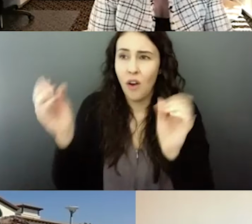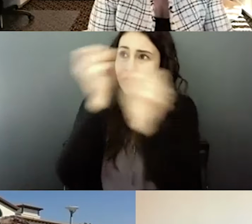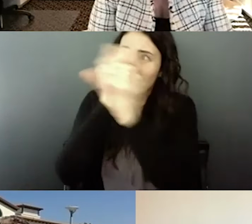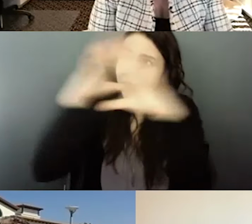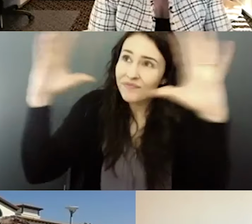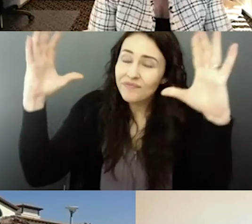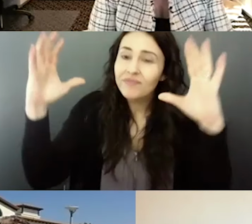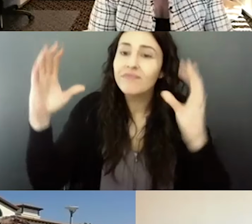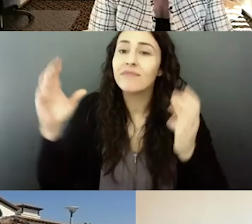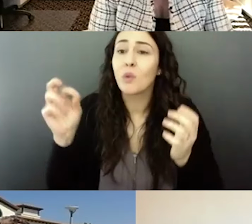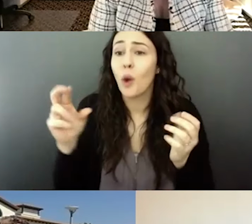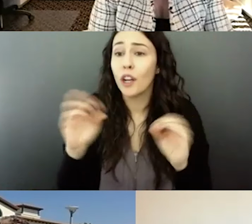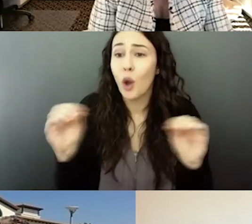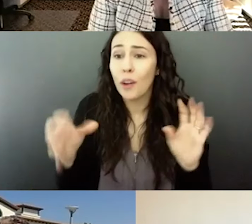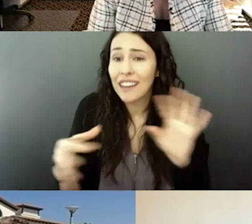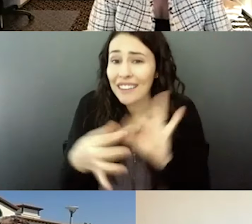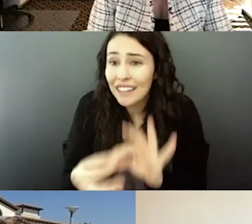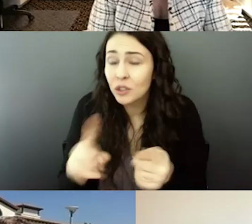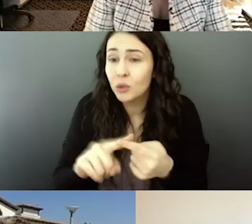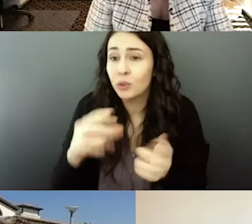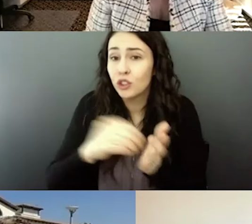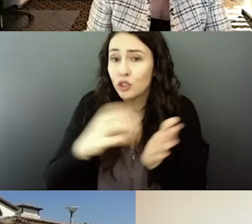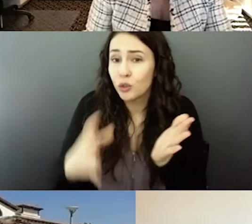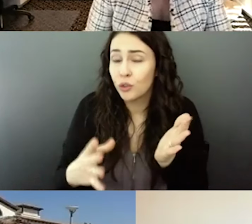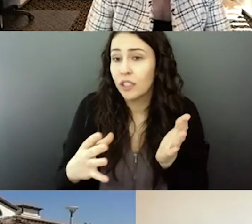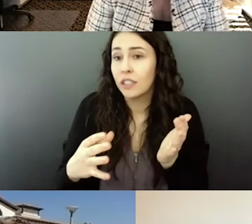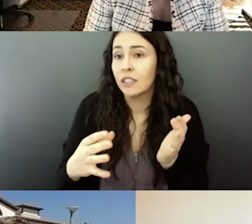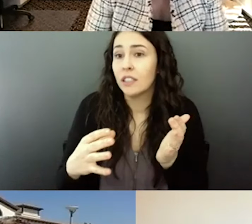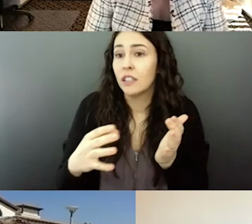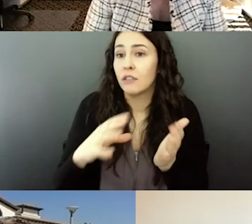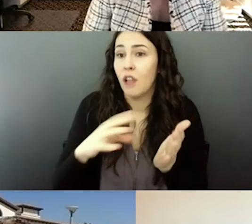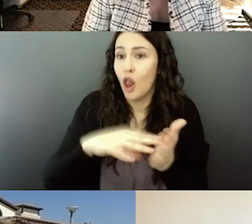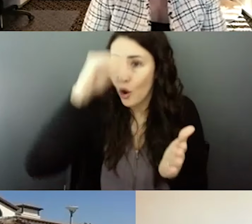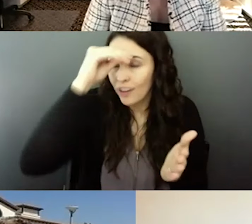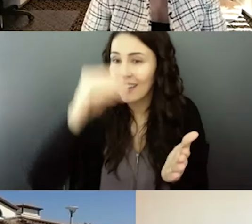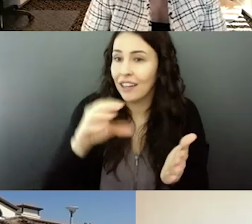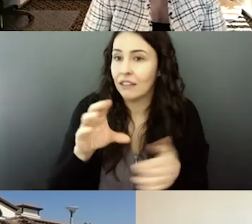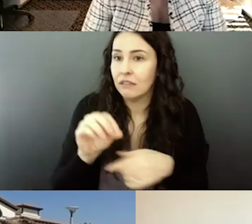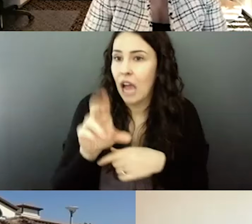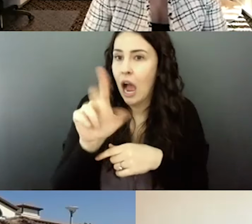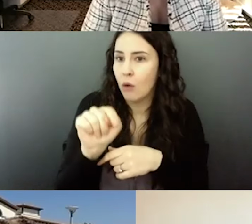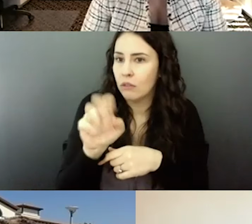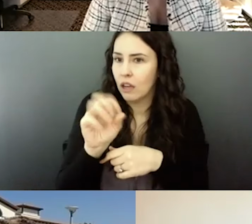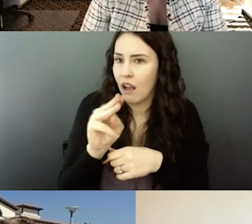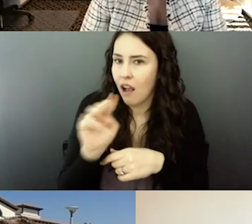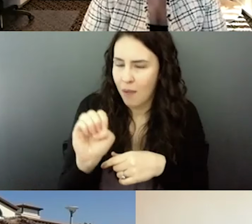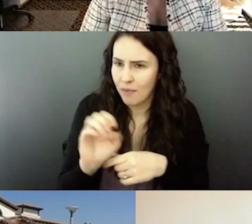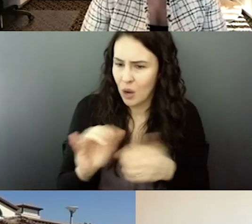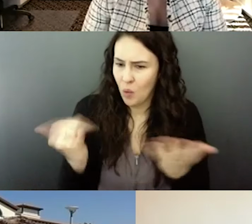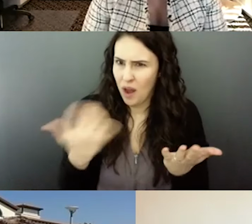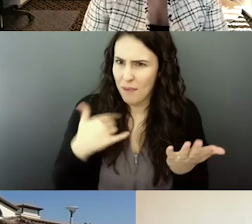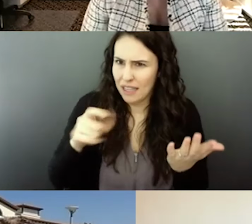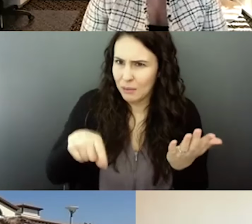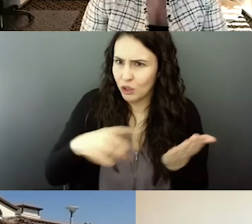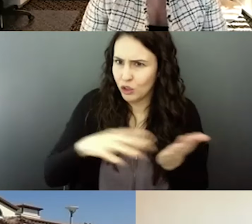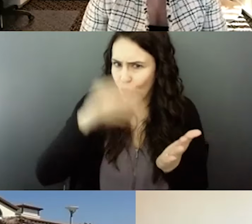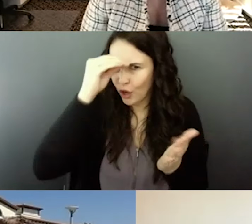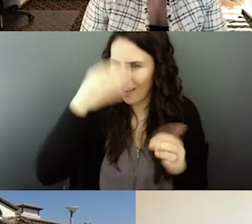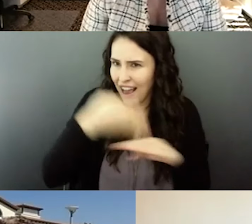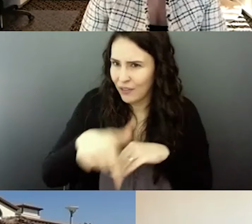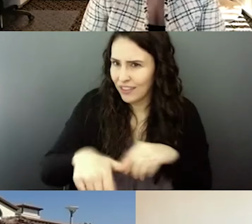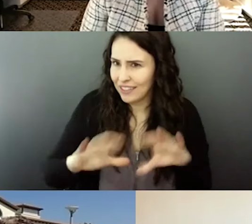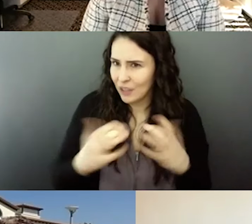no connection to the student learning outcomes. Like, what am I supposed to learn by the time I get done with this course? Yeah, love that